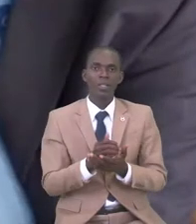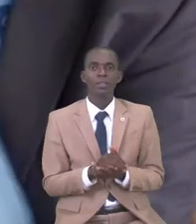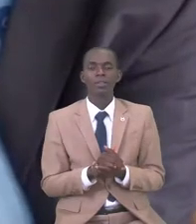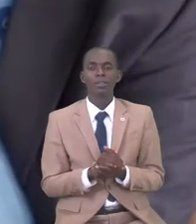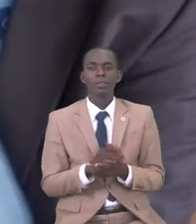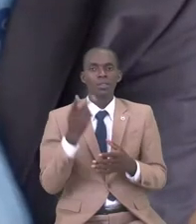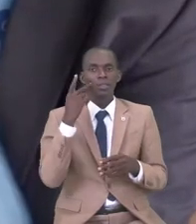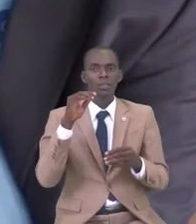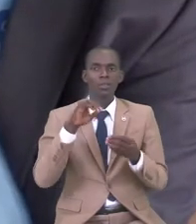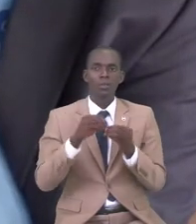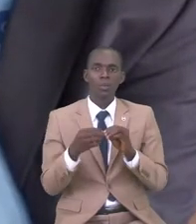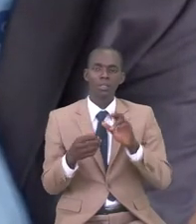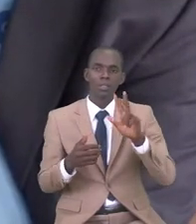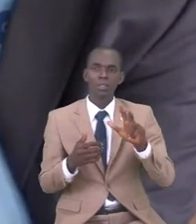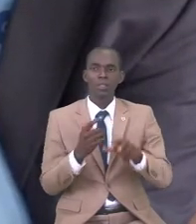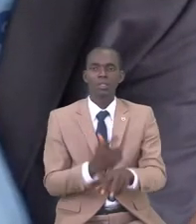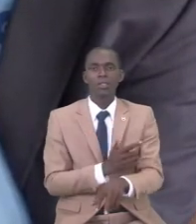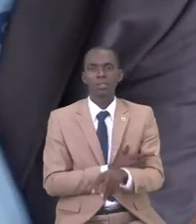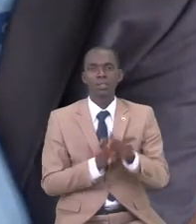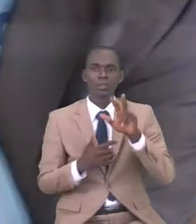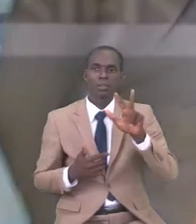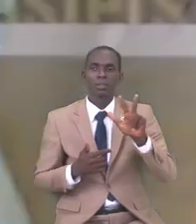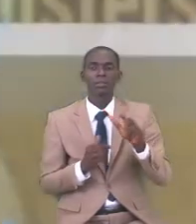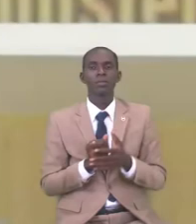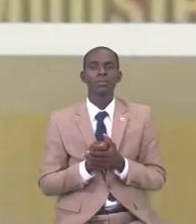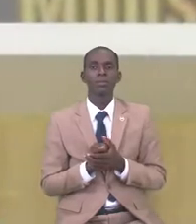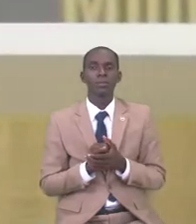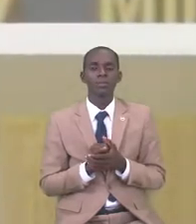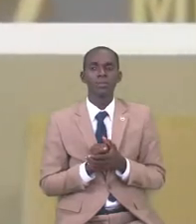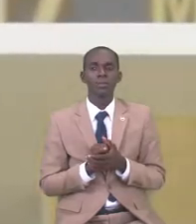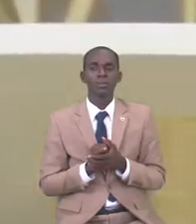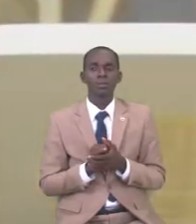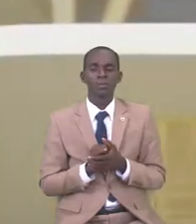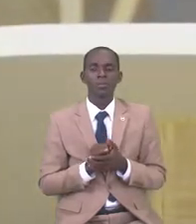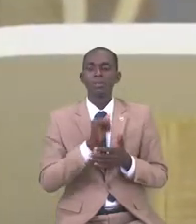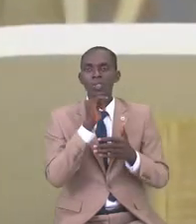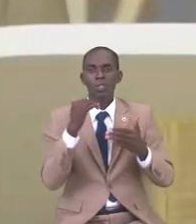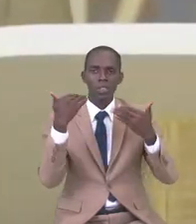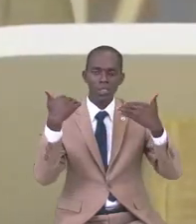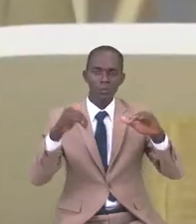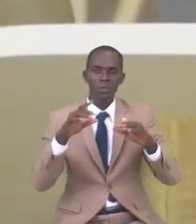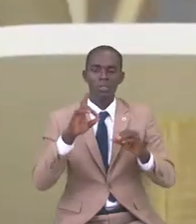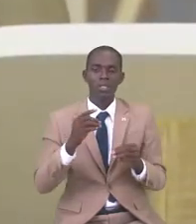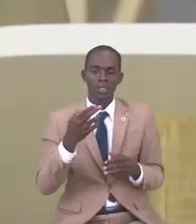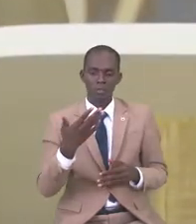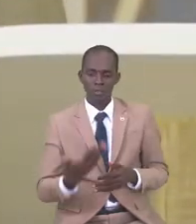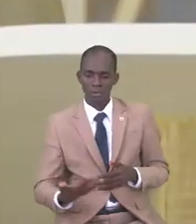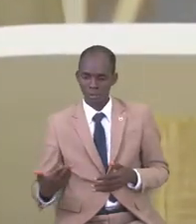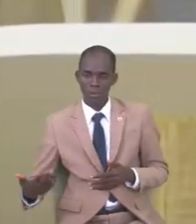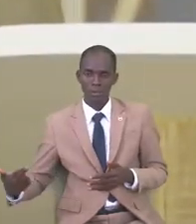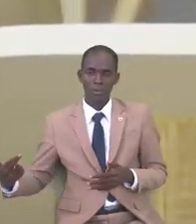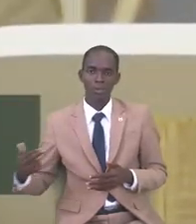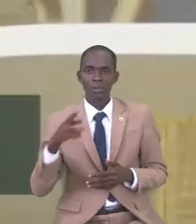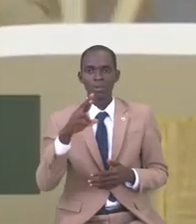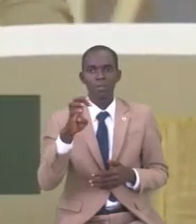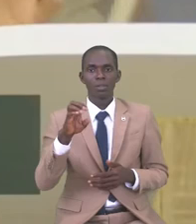number three here. Number three here, we're looking at unlimited resources of the wealth